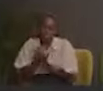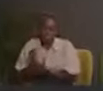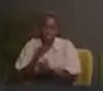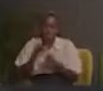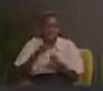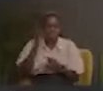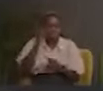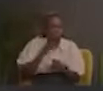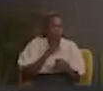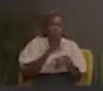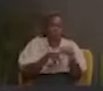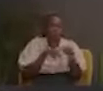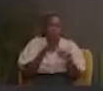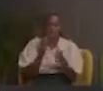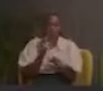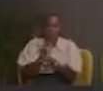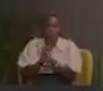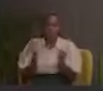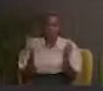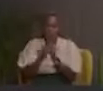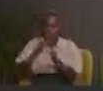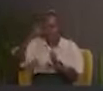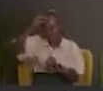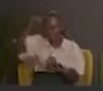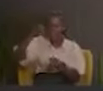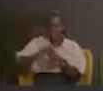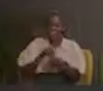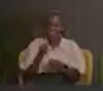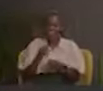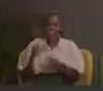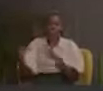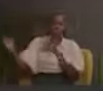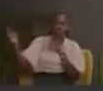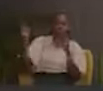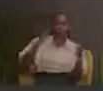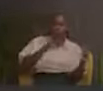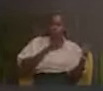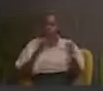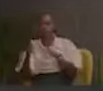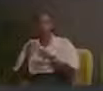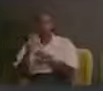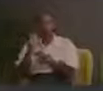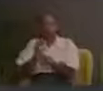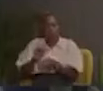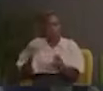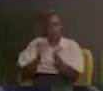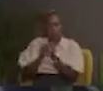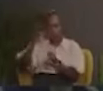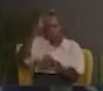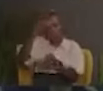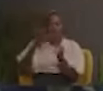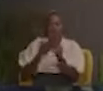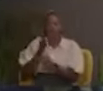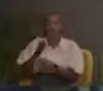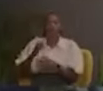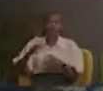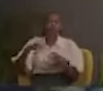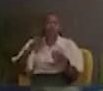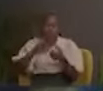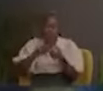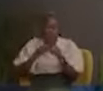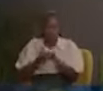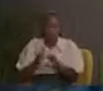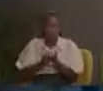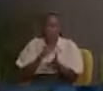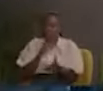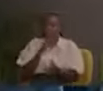men in the storm, walking with men through unfavorable situations. The Bible says the things that are written aforetime, they are